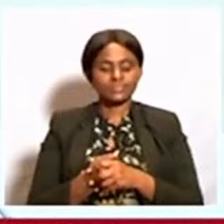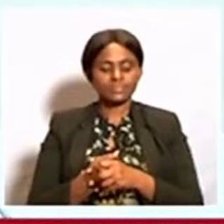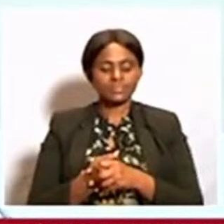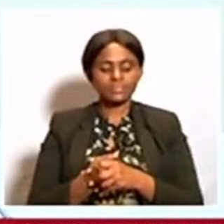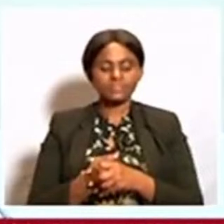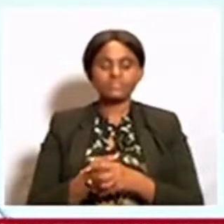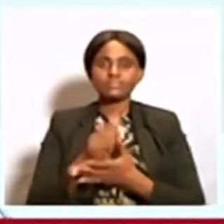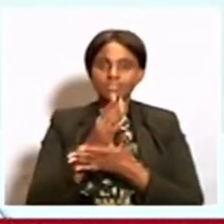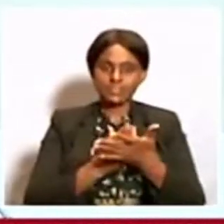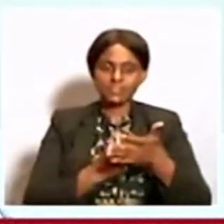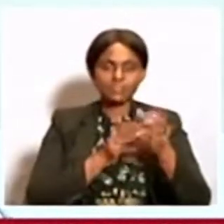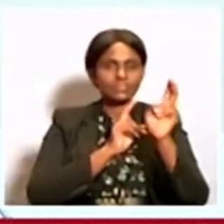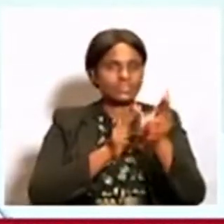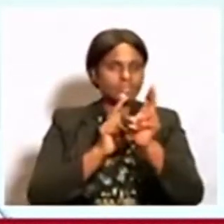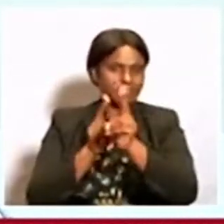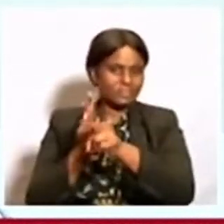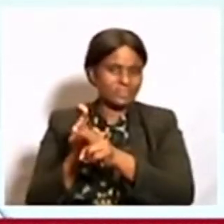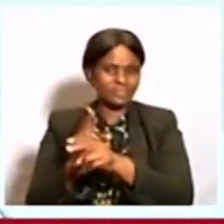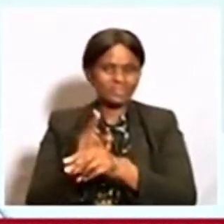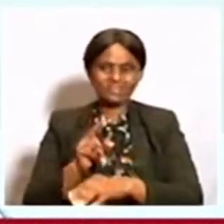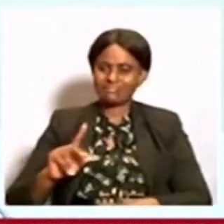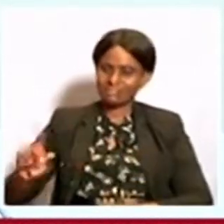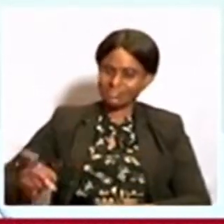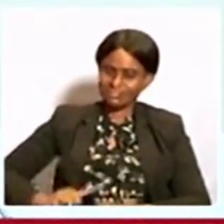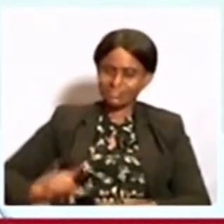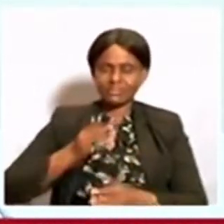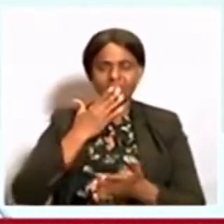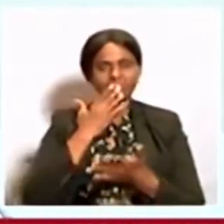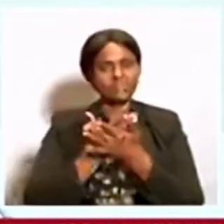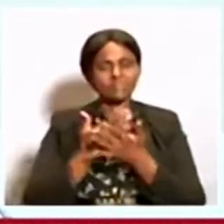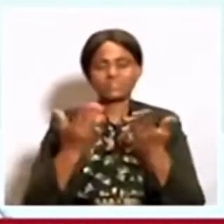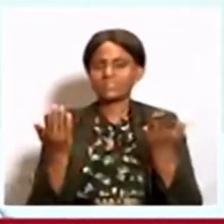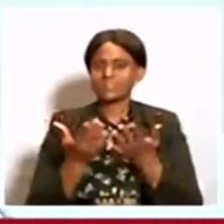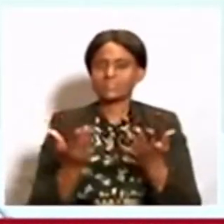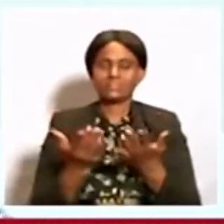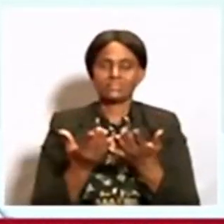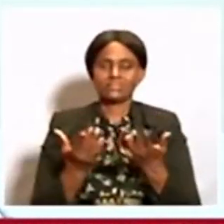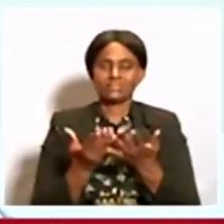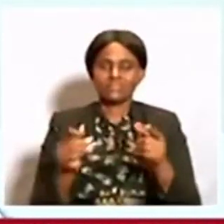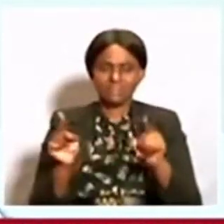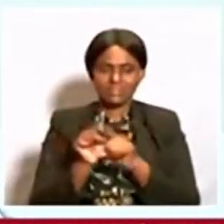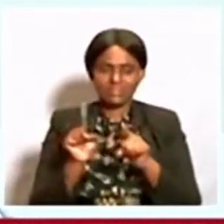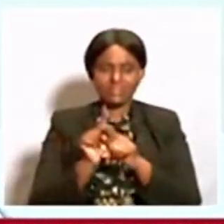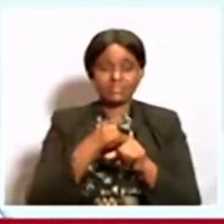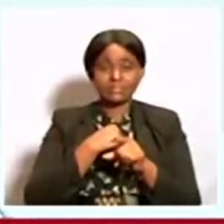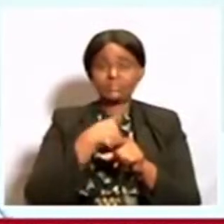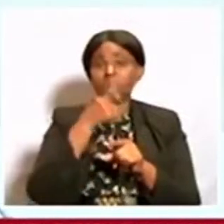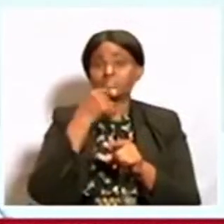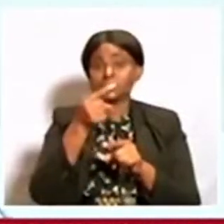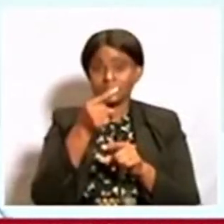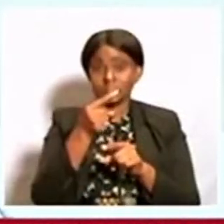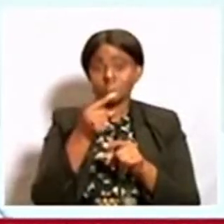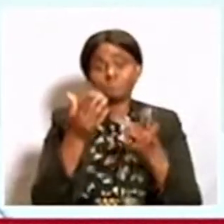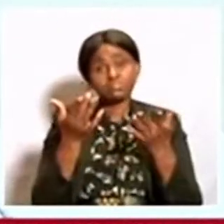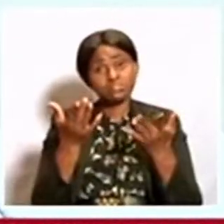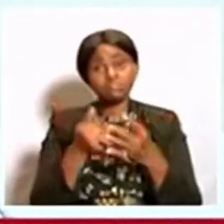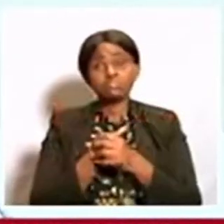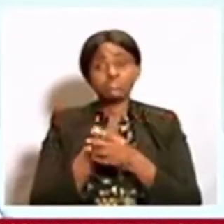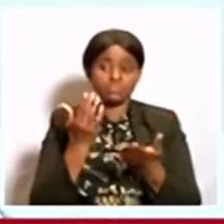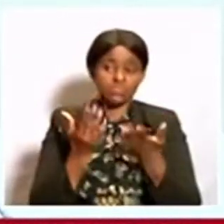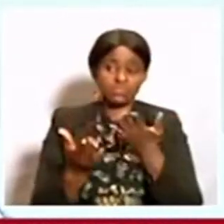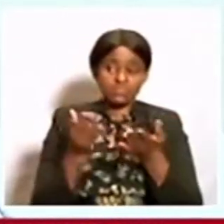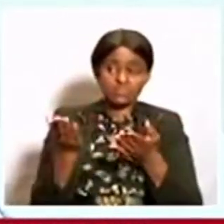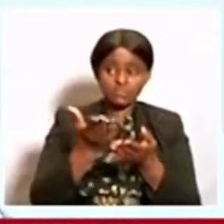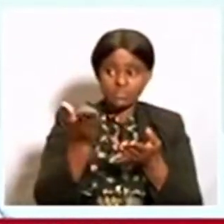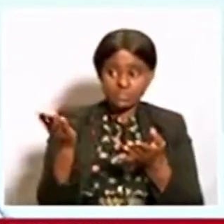some responses are not satisfactory because, like I'm saying, by and large, because maybe most